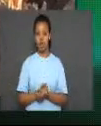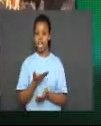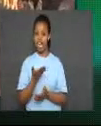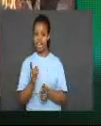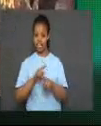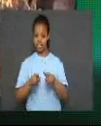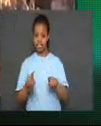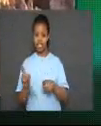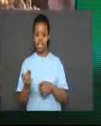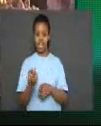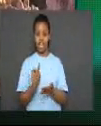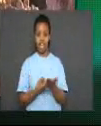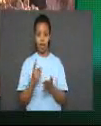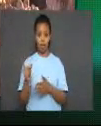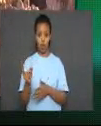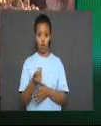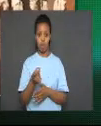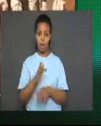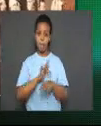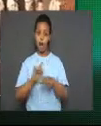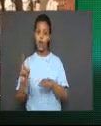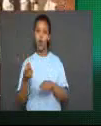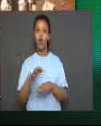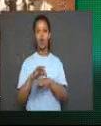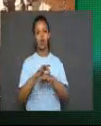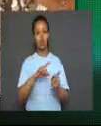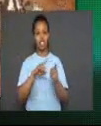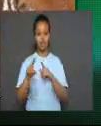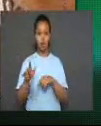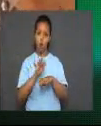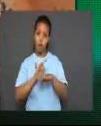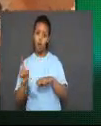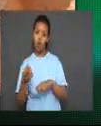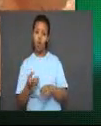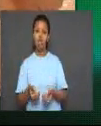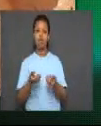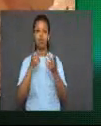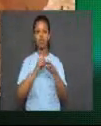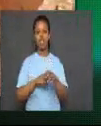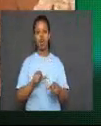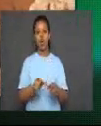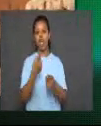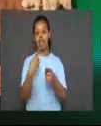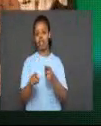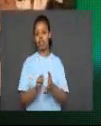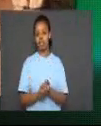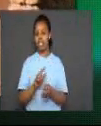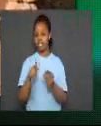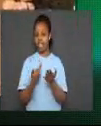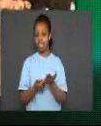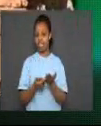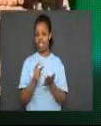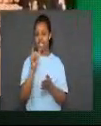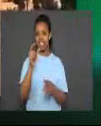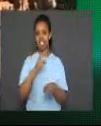However, a patch of ground will not stay bare for very long. It will soon